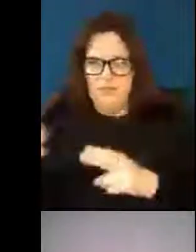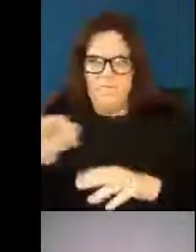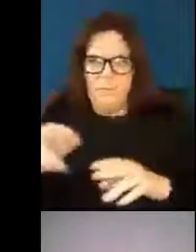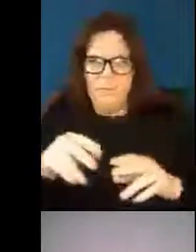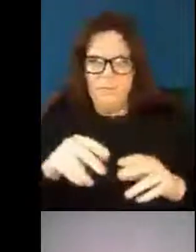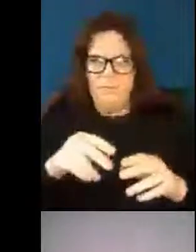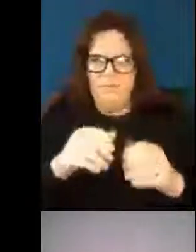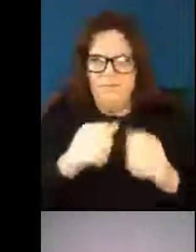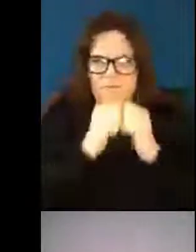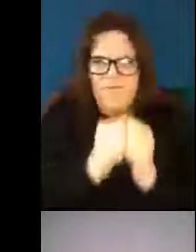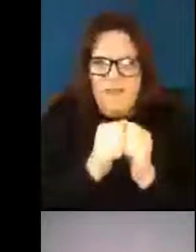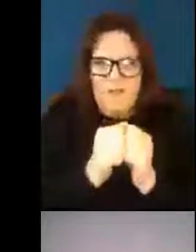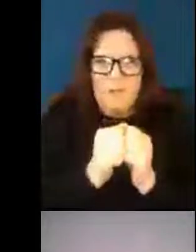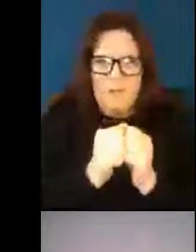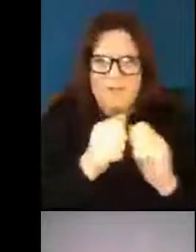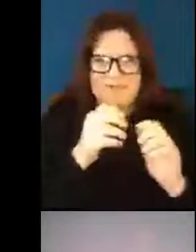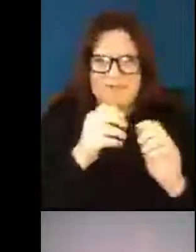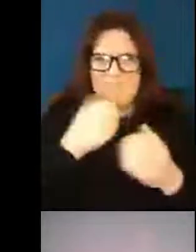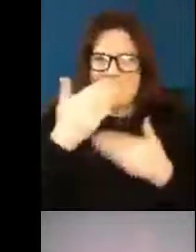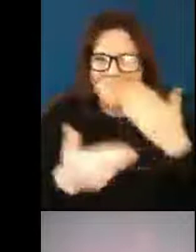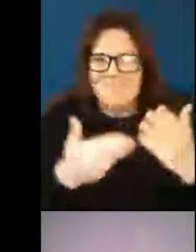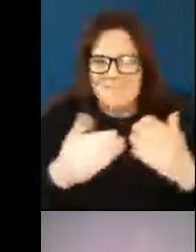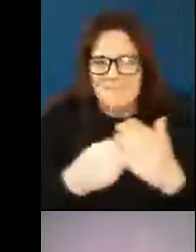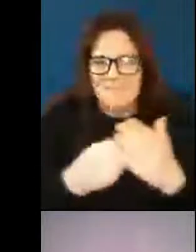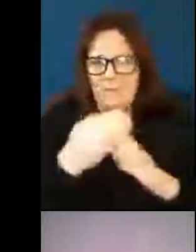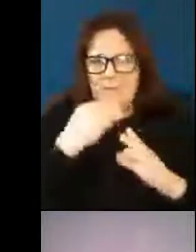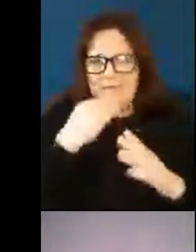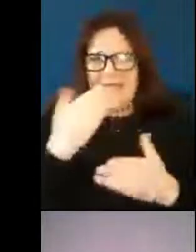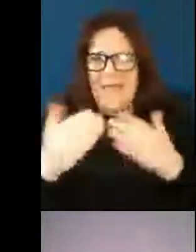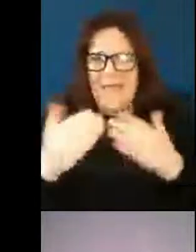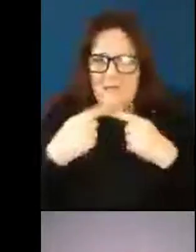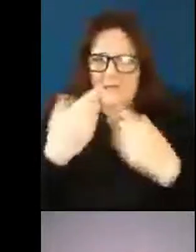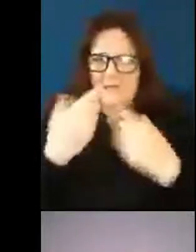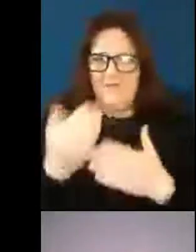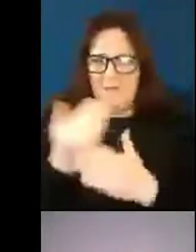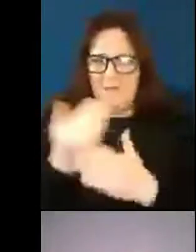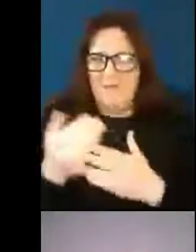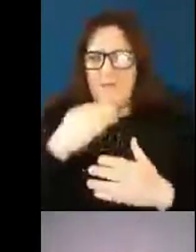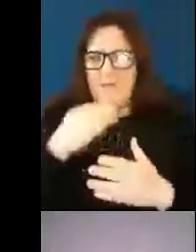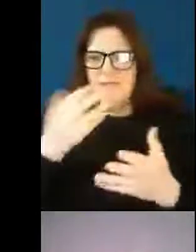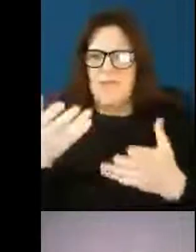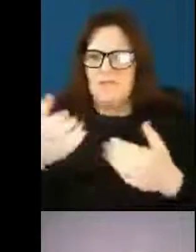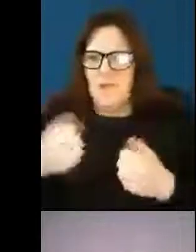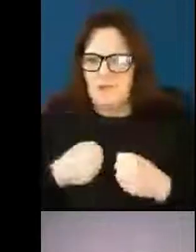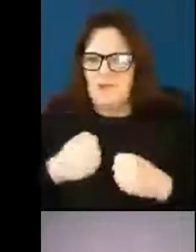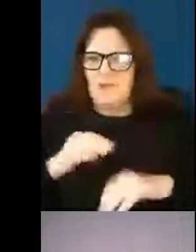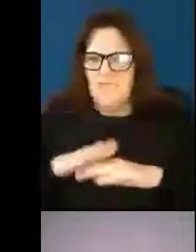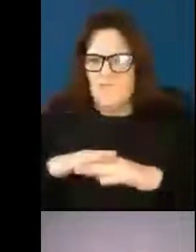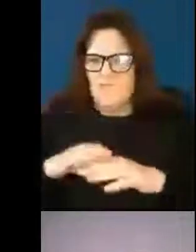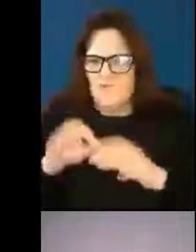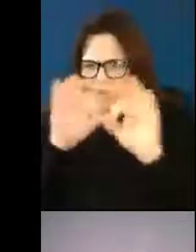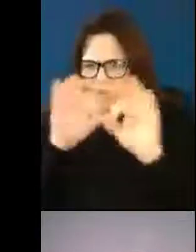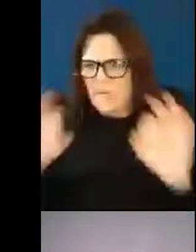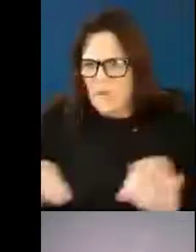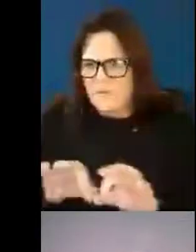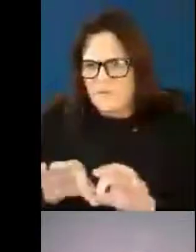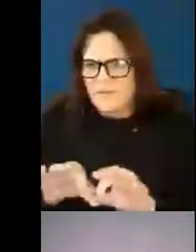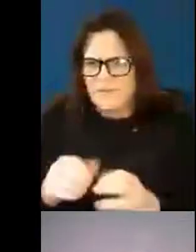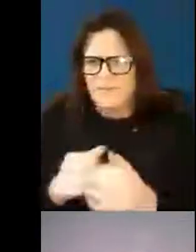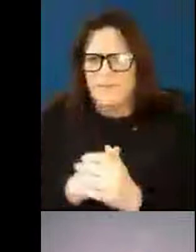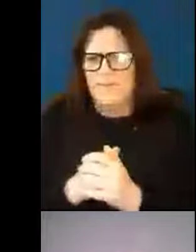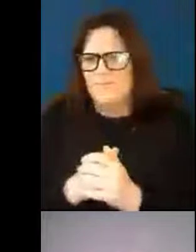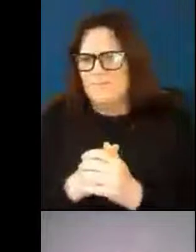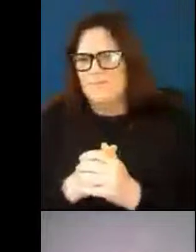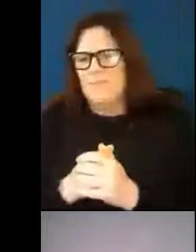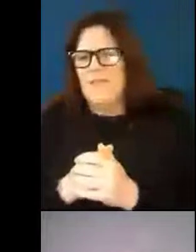your values to your articulation of those values to then the adoption of particular frameworks, and then thinking